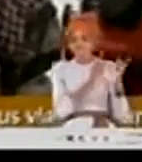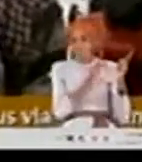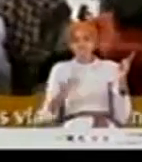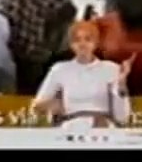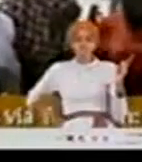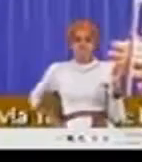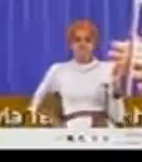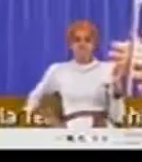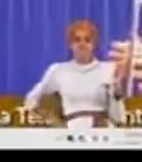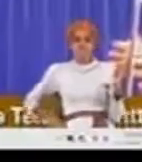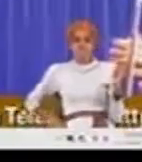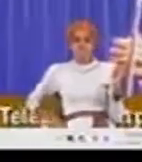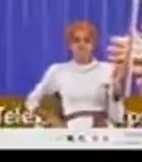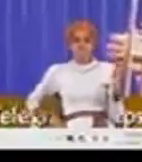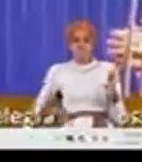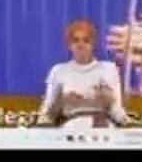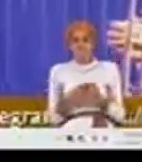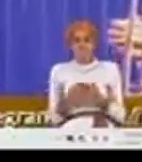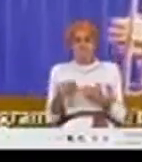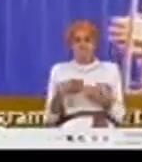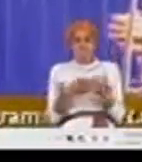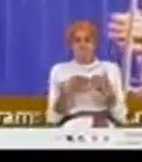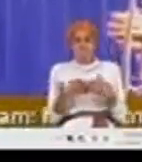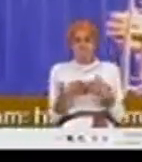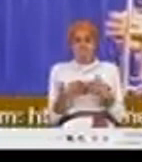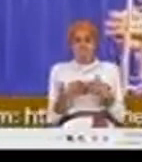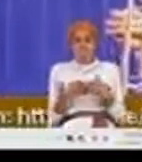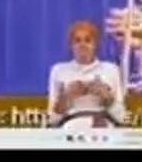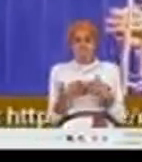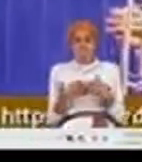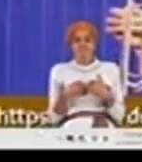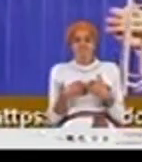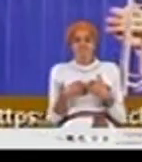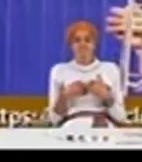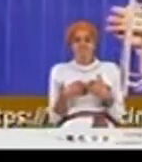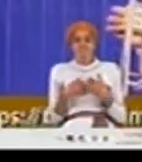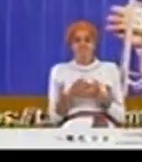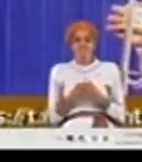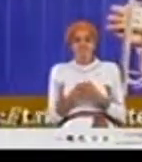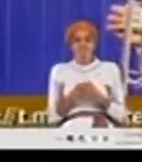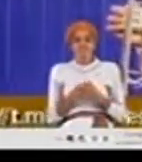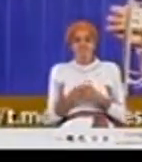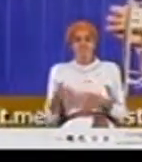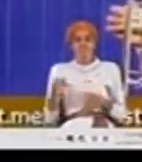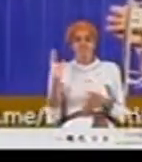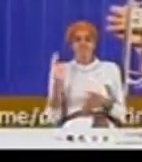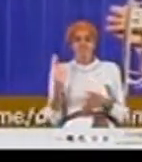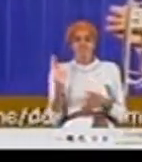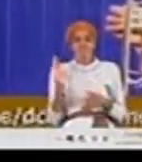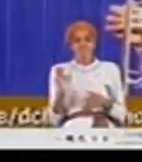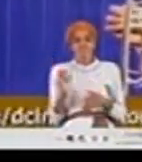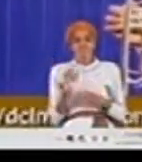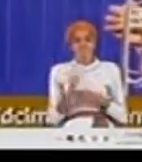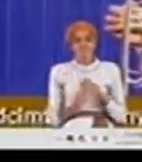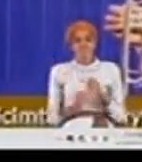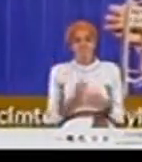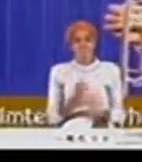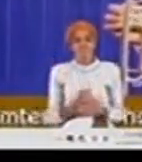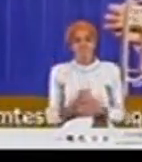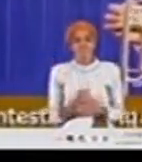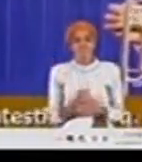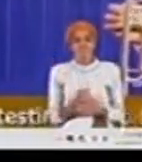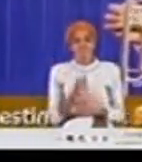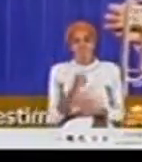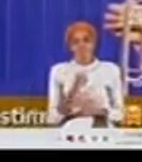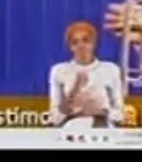we have two fos here he a uh 18 years old he has he has been having s